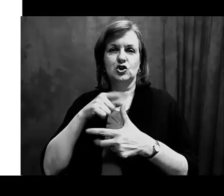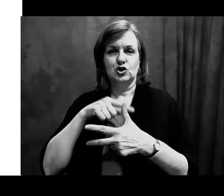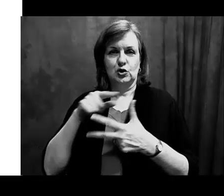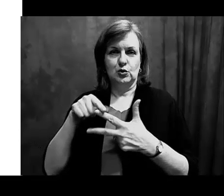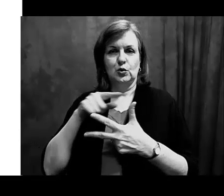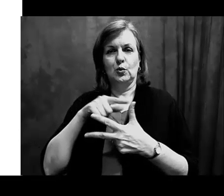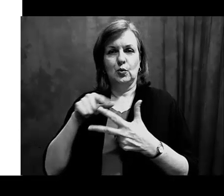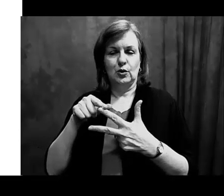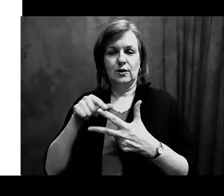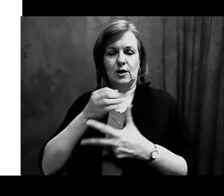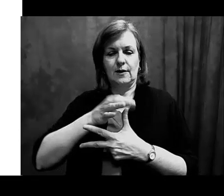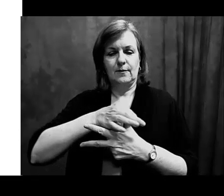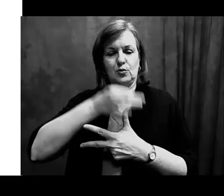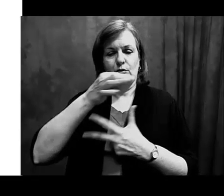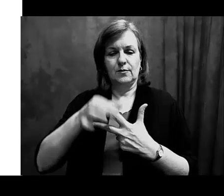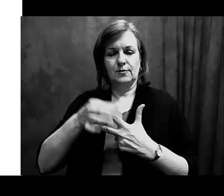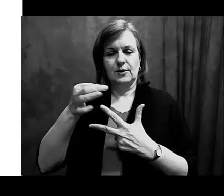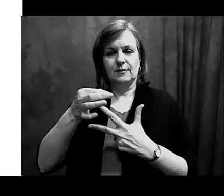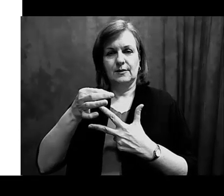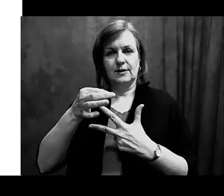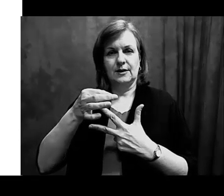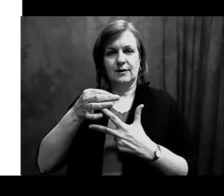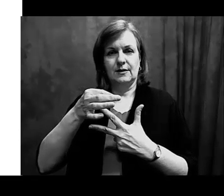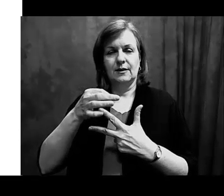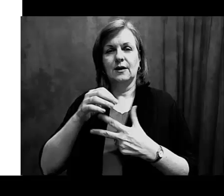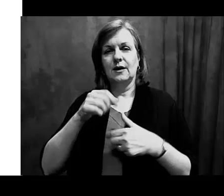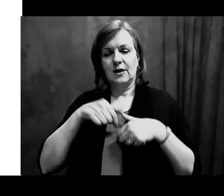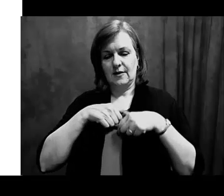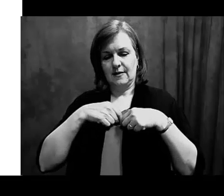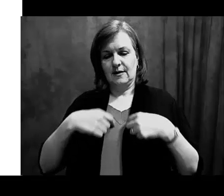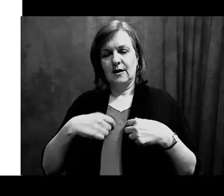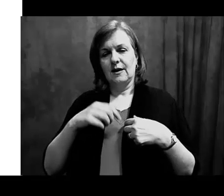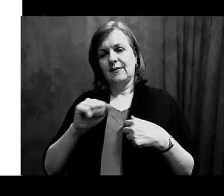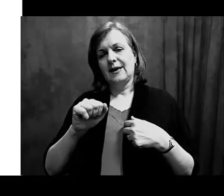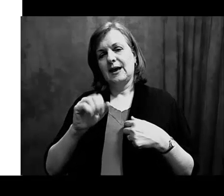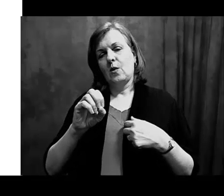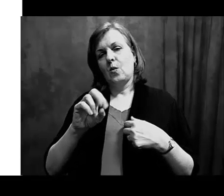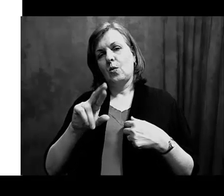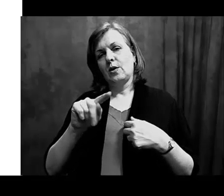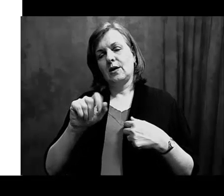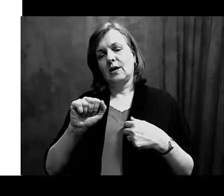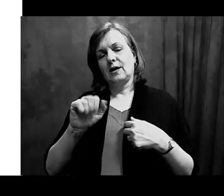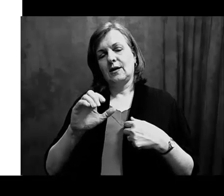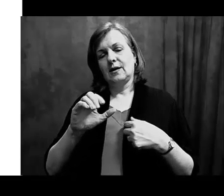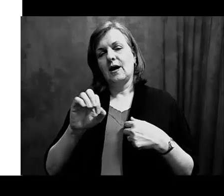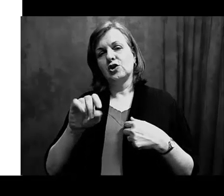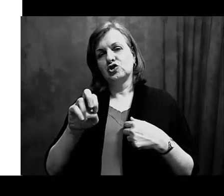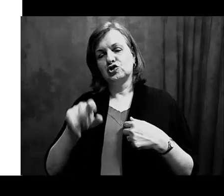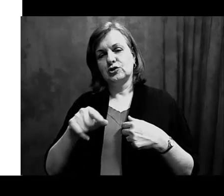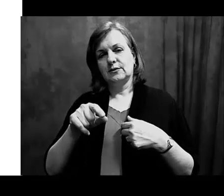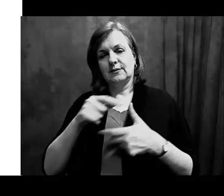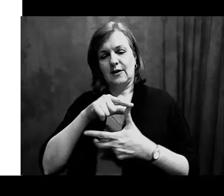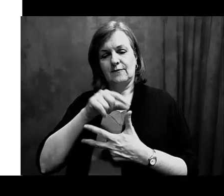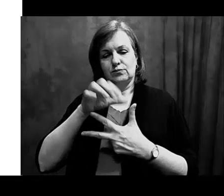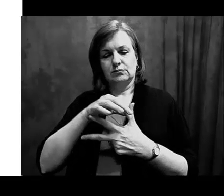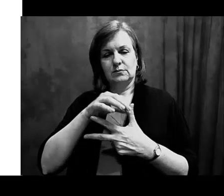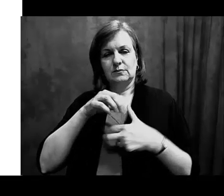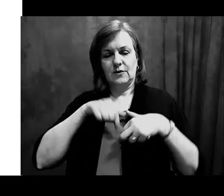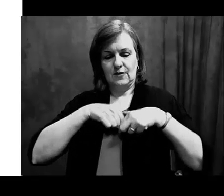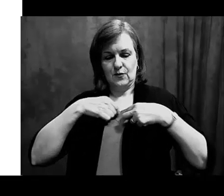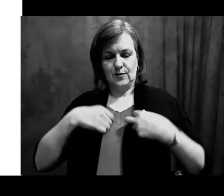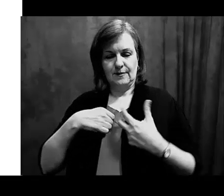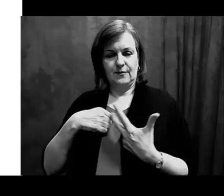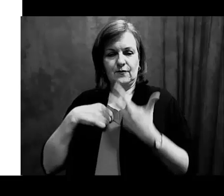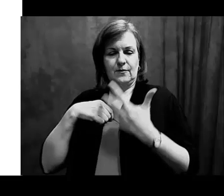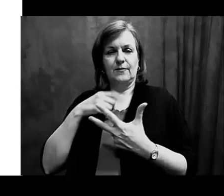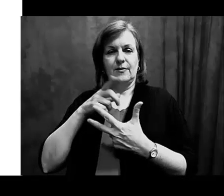the left ventricle, we showed you before that aortic arch, and there are vessels, and they are small arteries that come off of